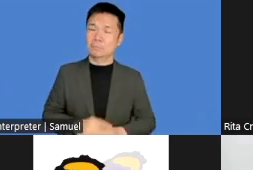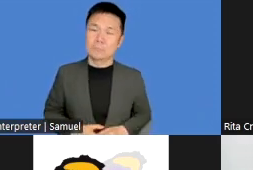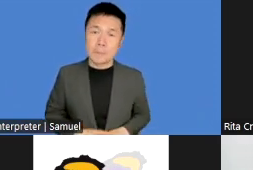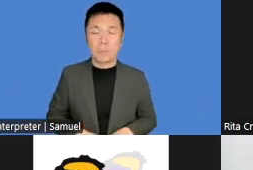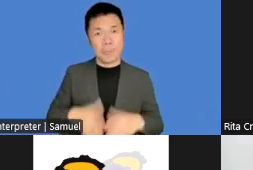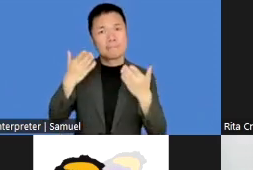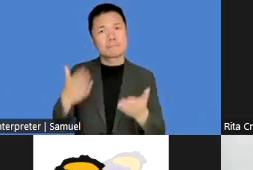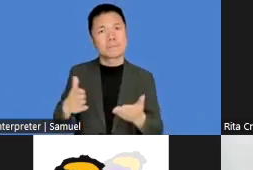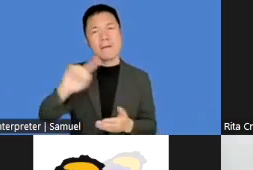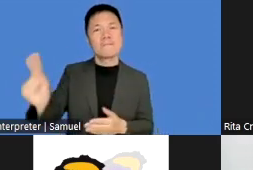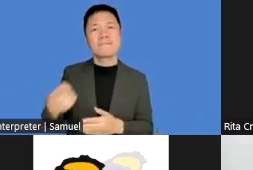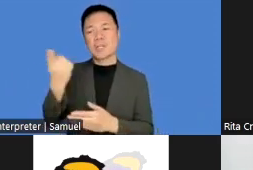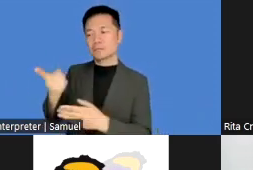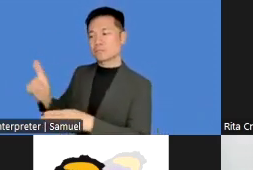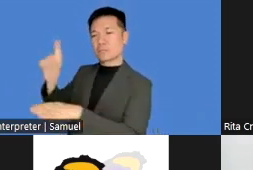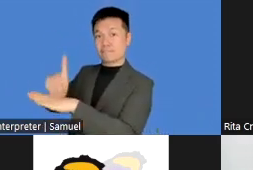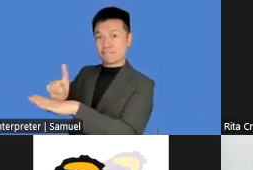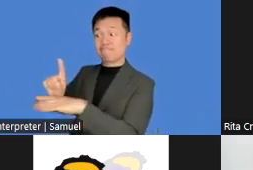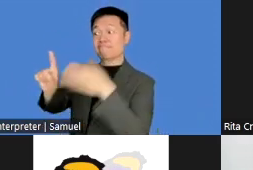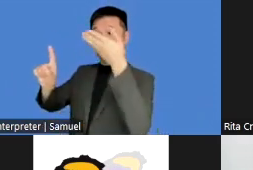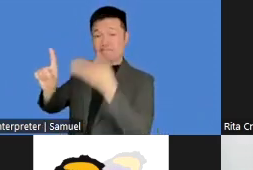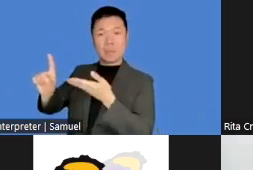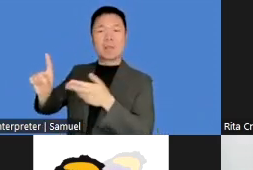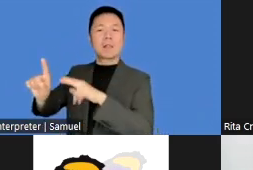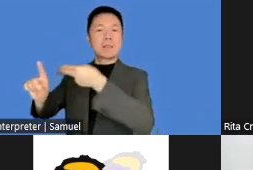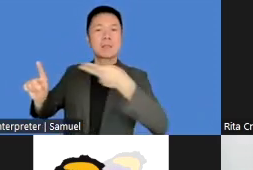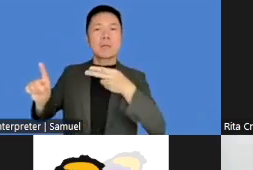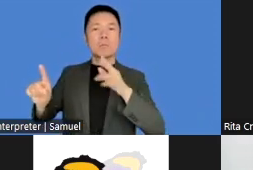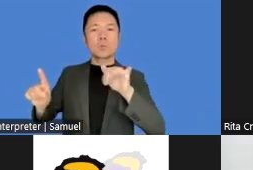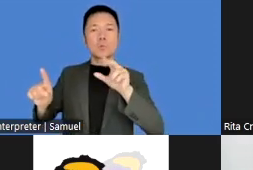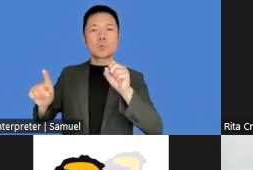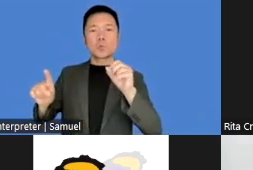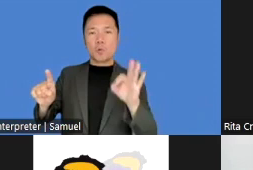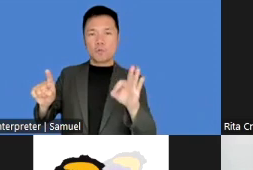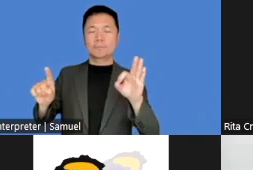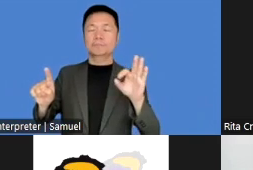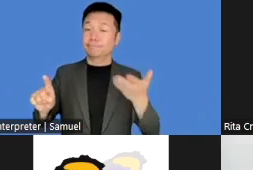our first speaker of the day, Yusuf Hamdouna.